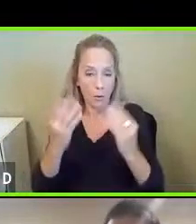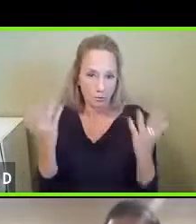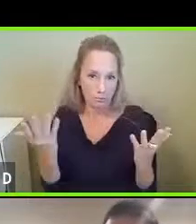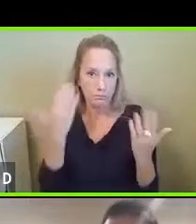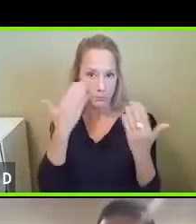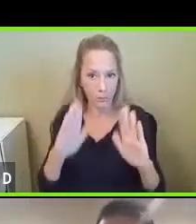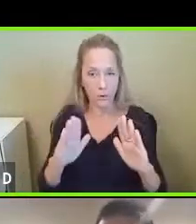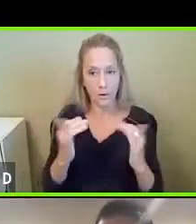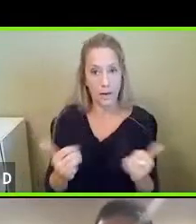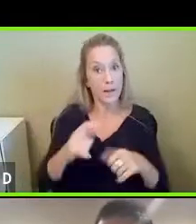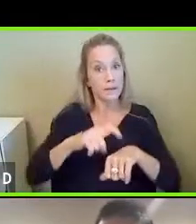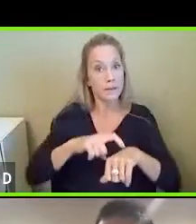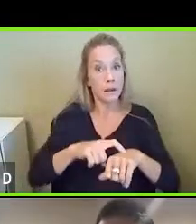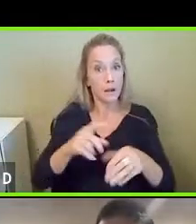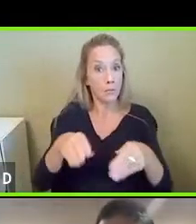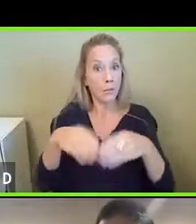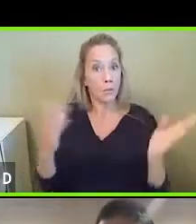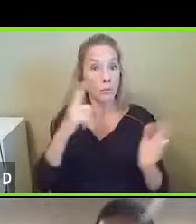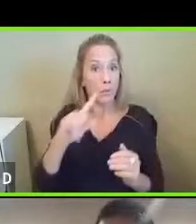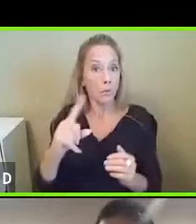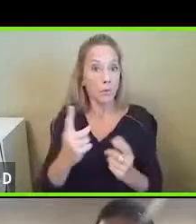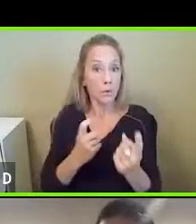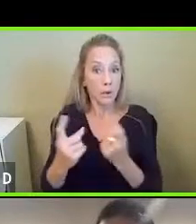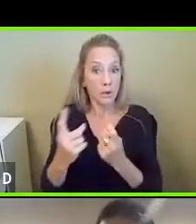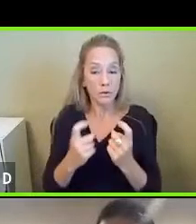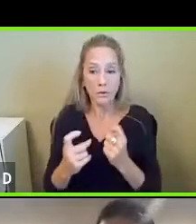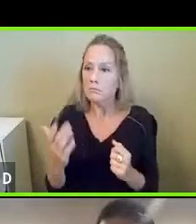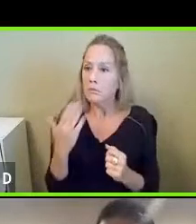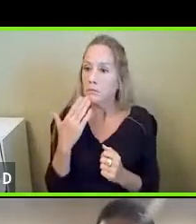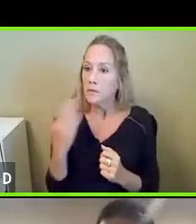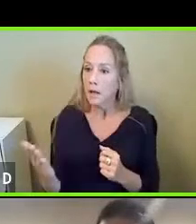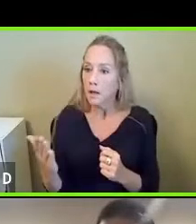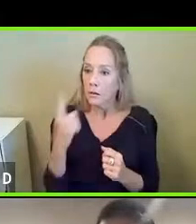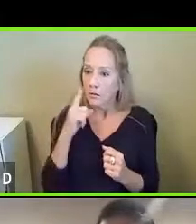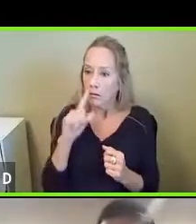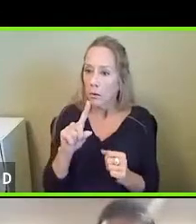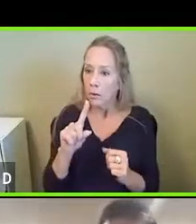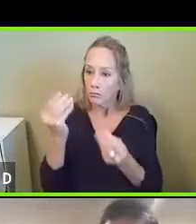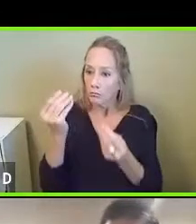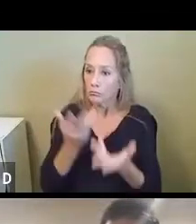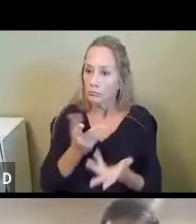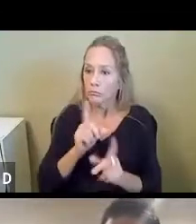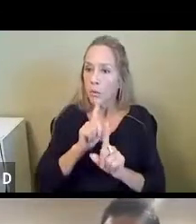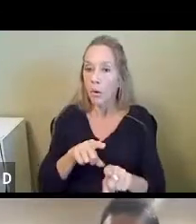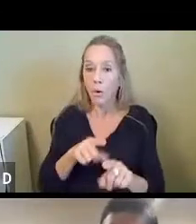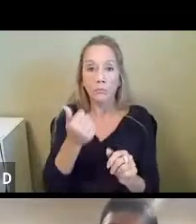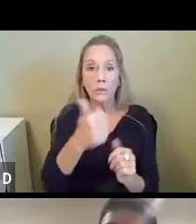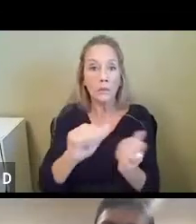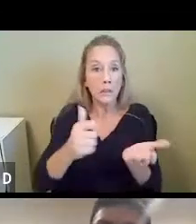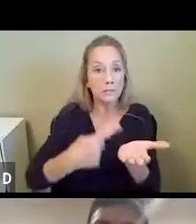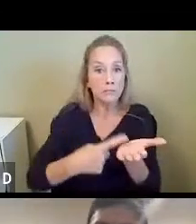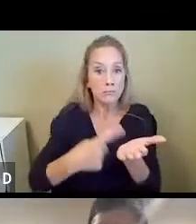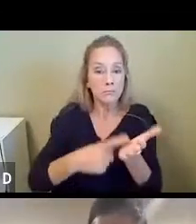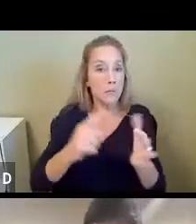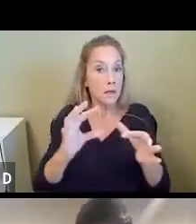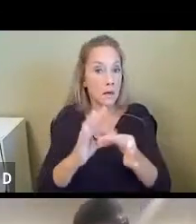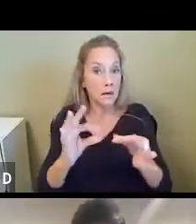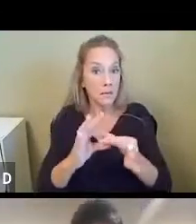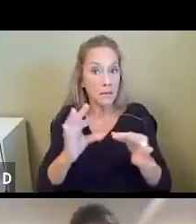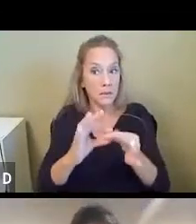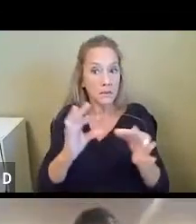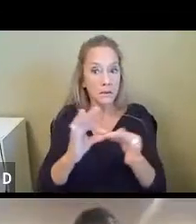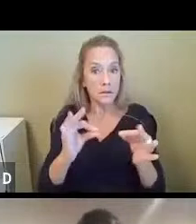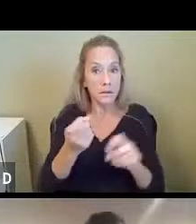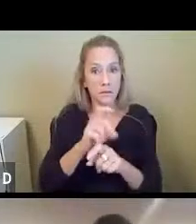Thank you, Dr. Shamiya. Excellent report. Any comments, discussion on the UT